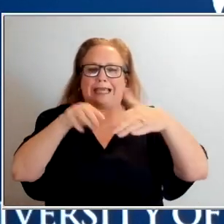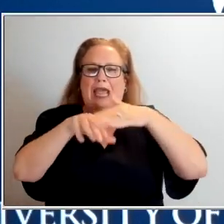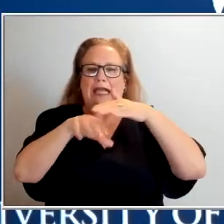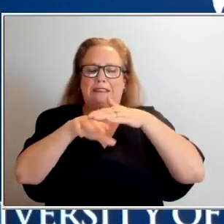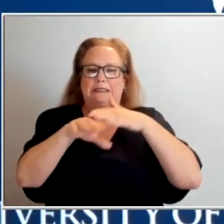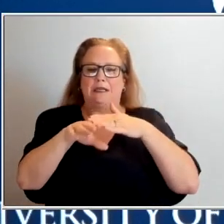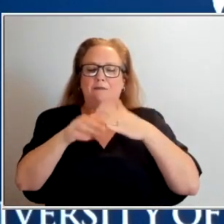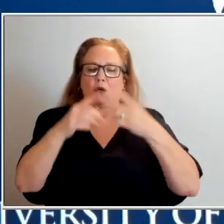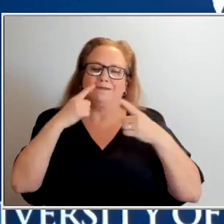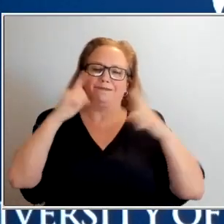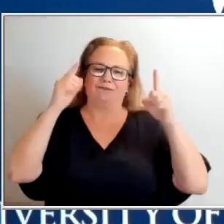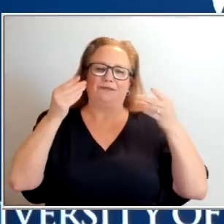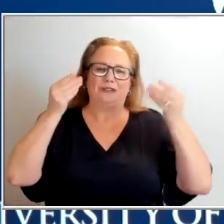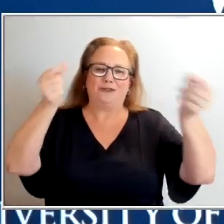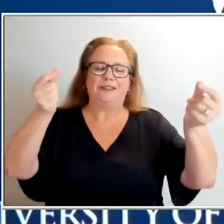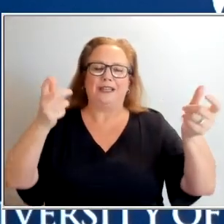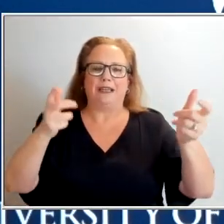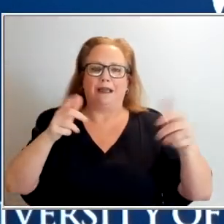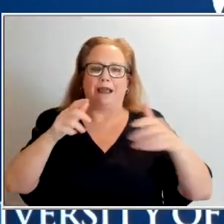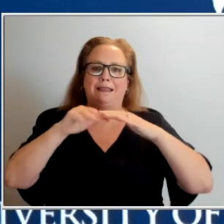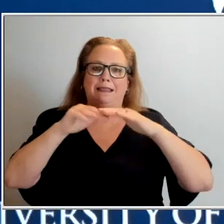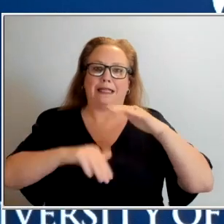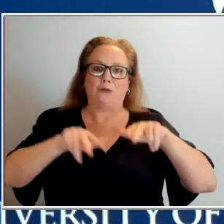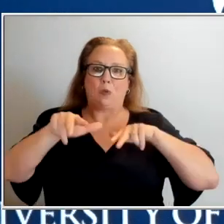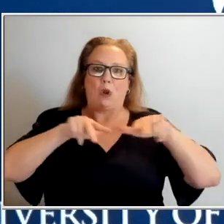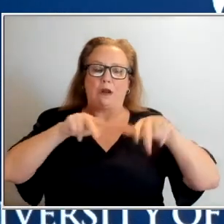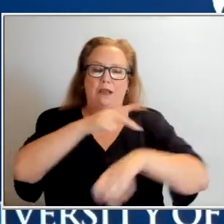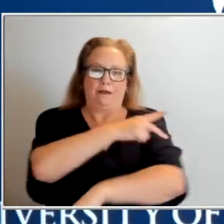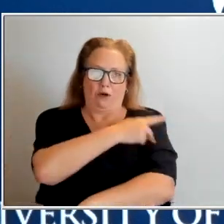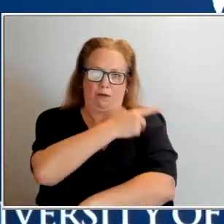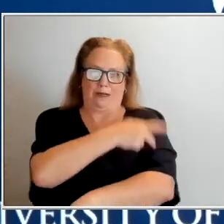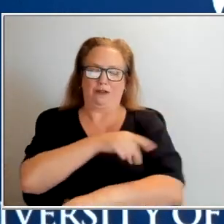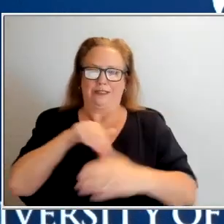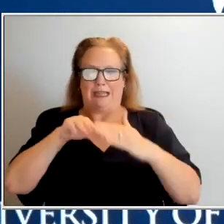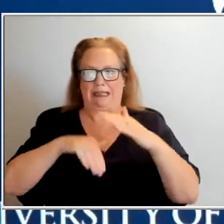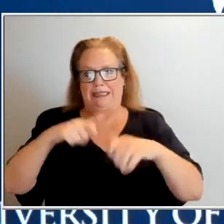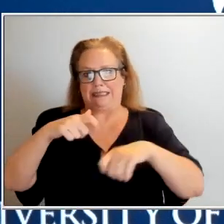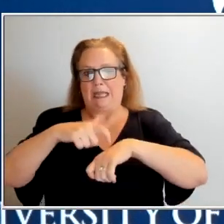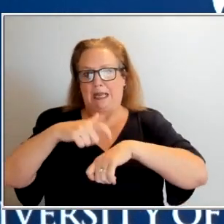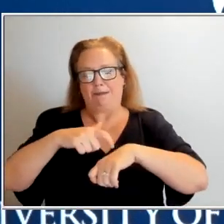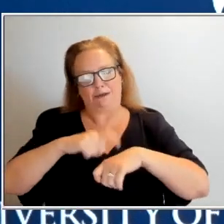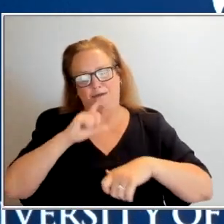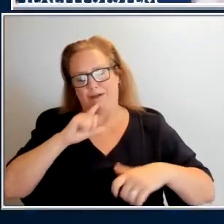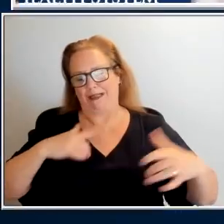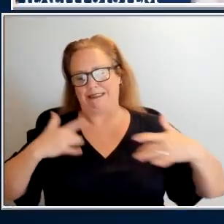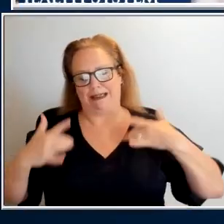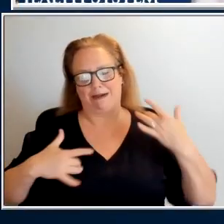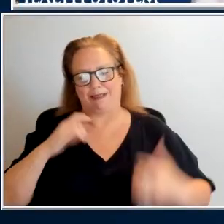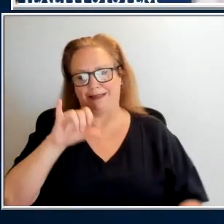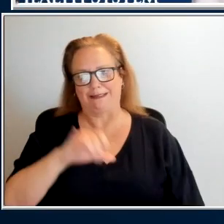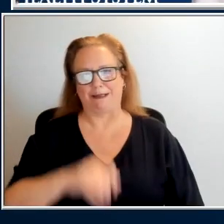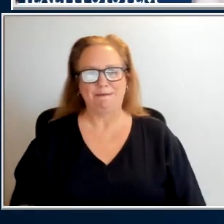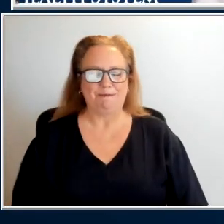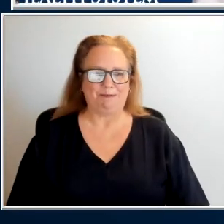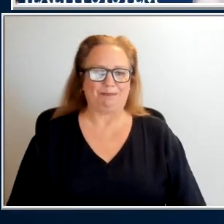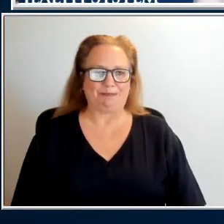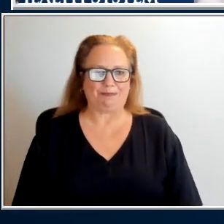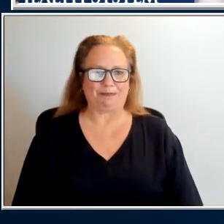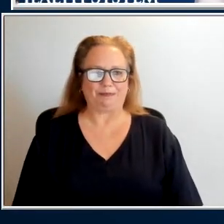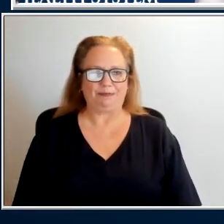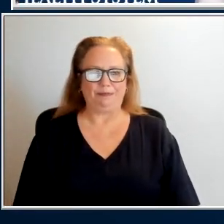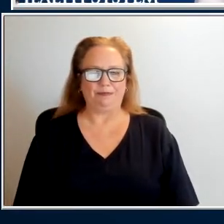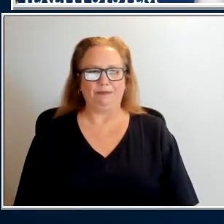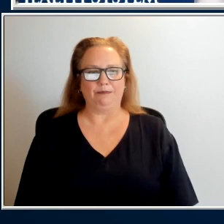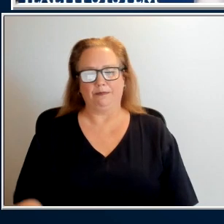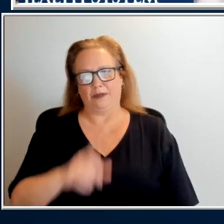efficiency, and less walking for patients and less time. So we are very excited about this. So you guys have really